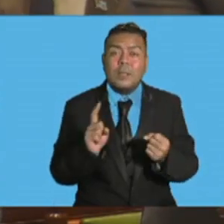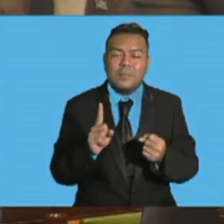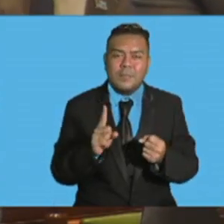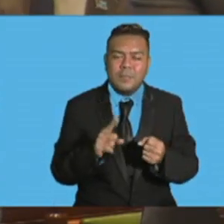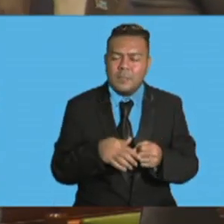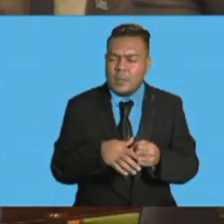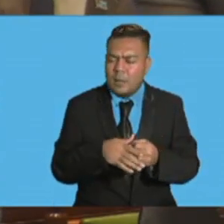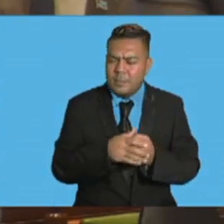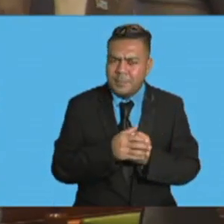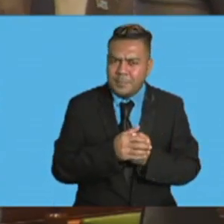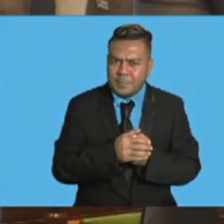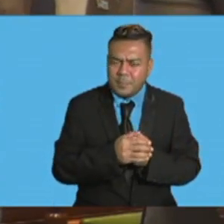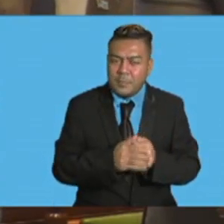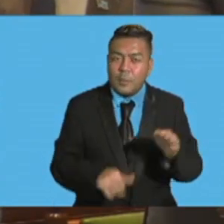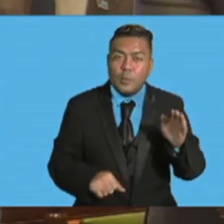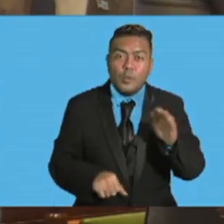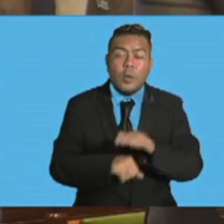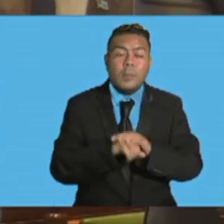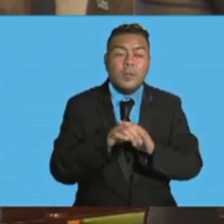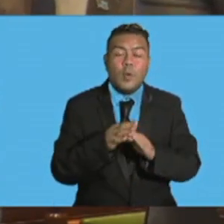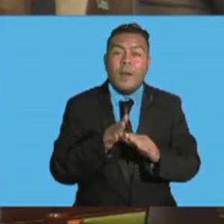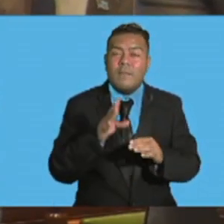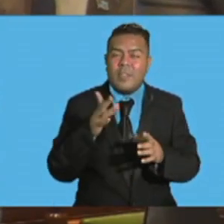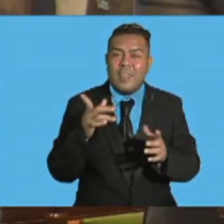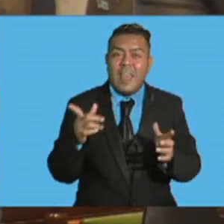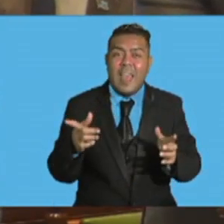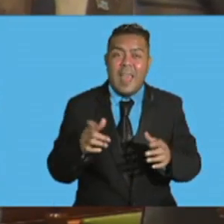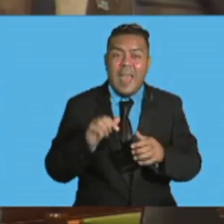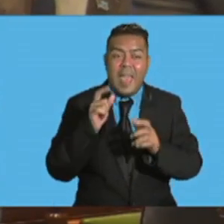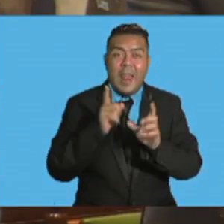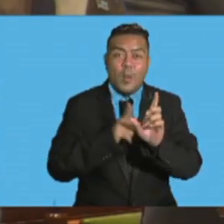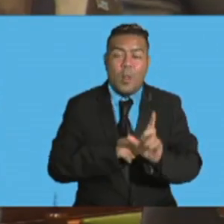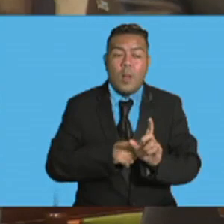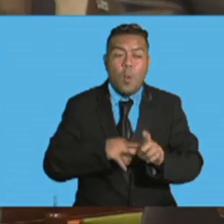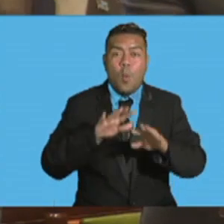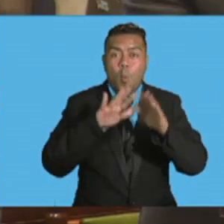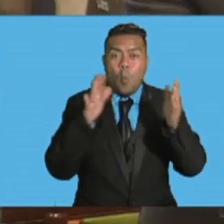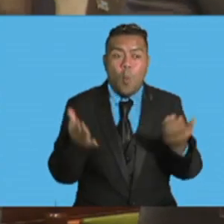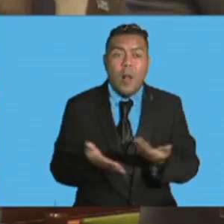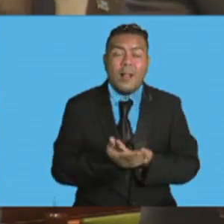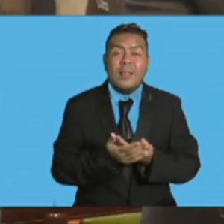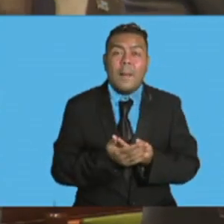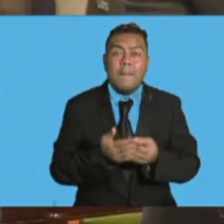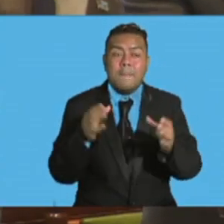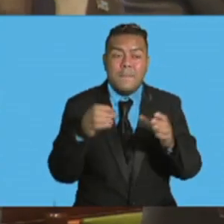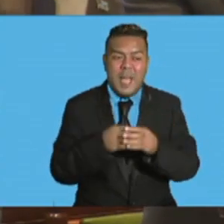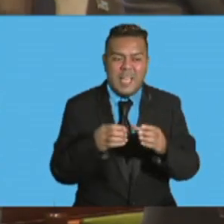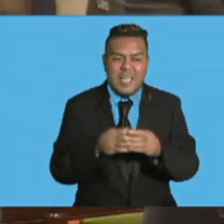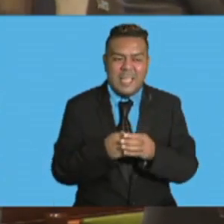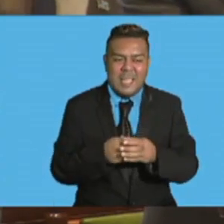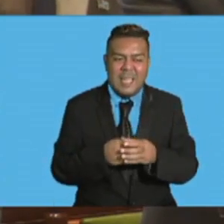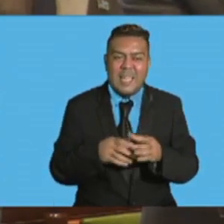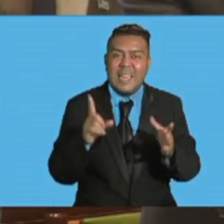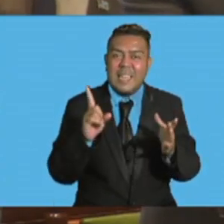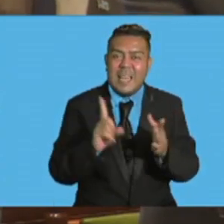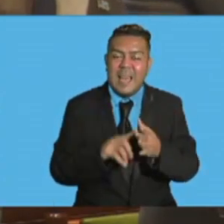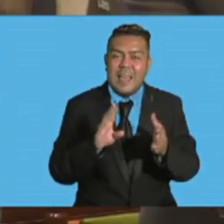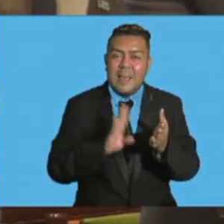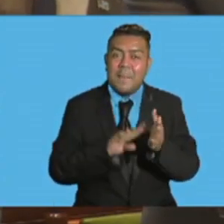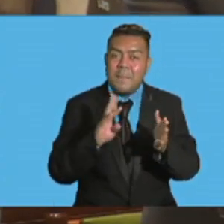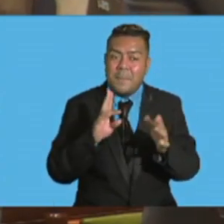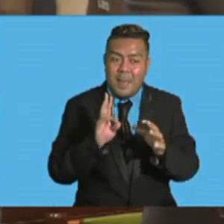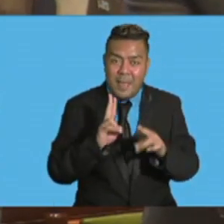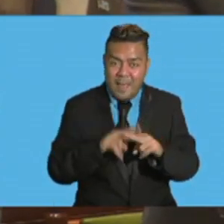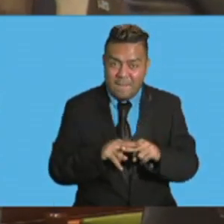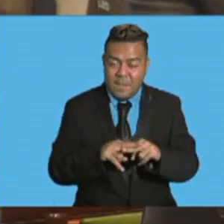the cake, which would be to host the annual World Bank and IMF meeting. But for that, of course, we need to have a large convention center. World